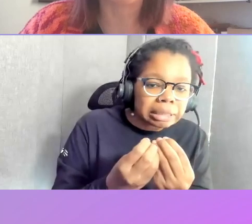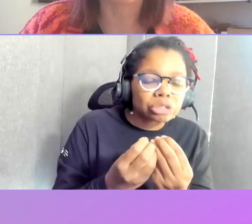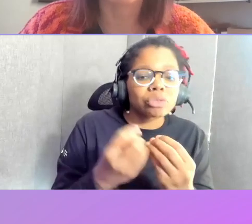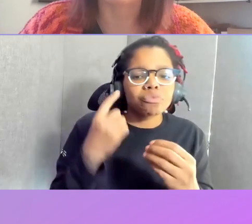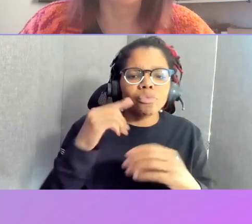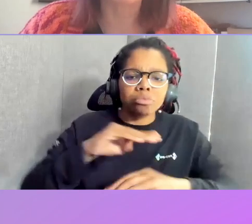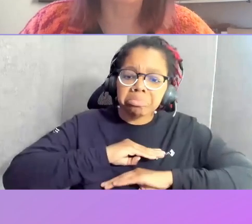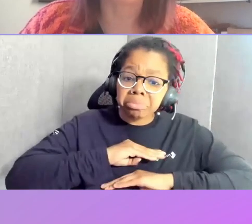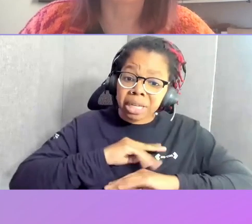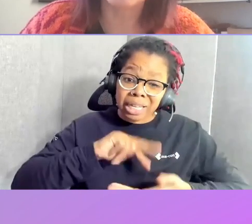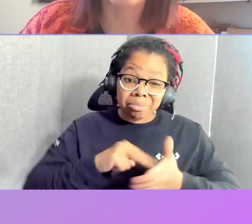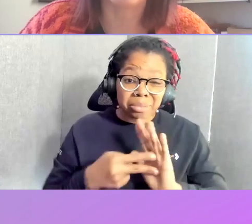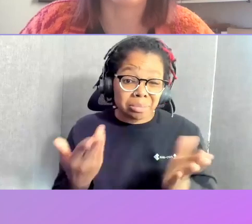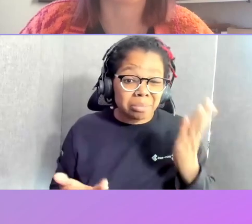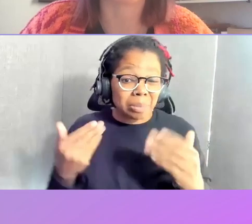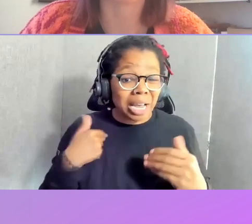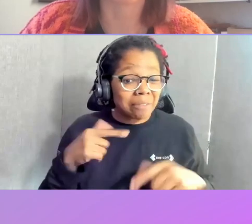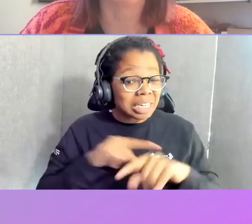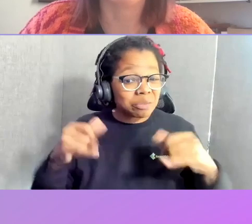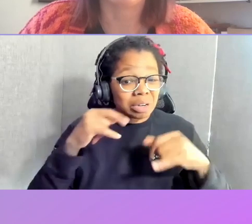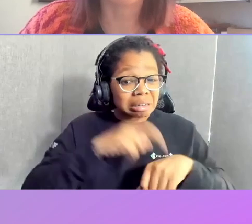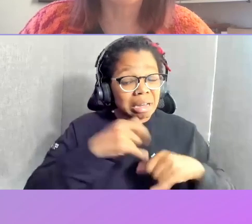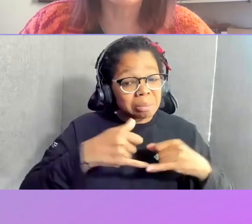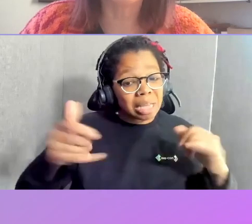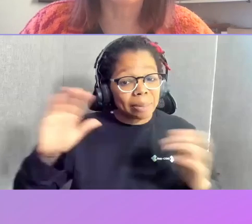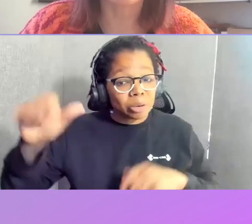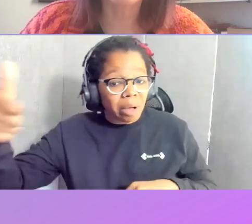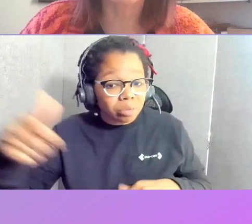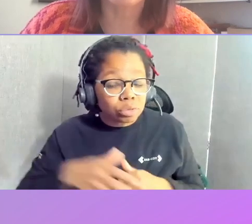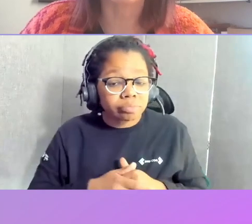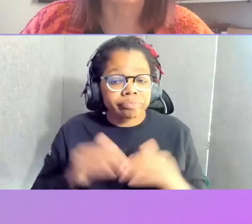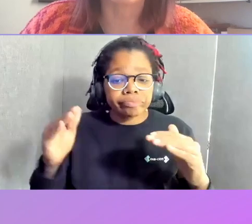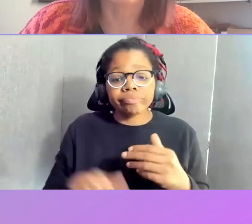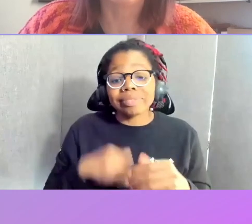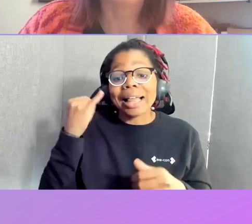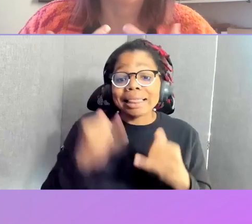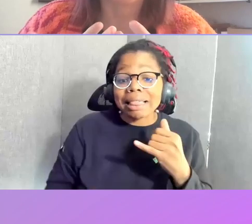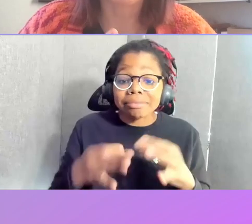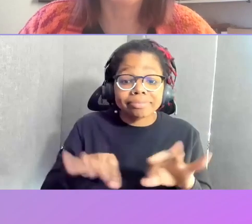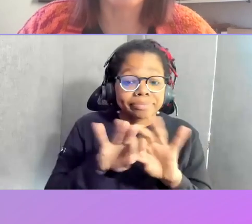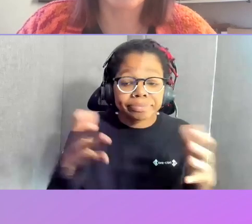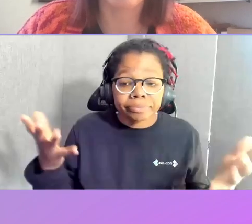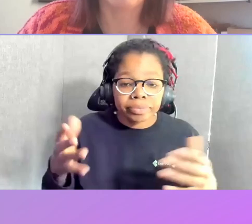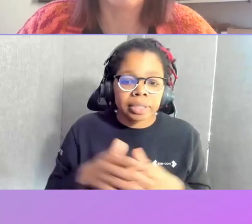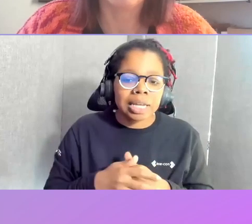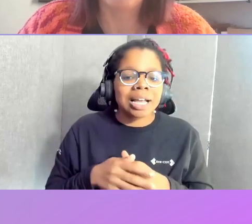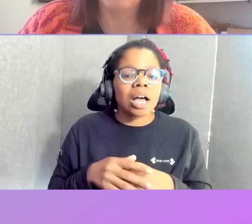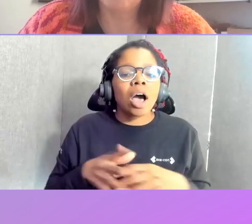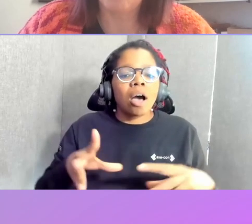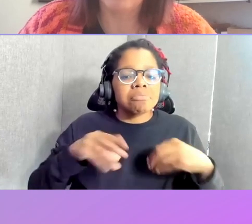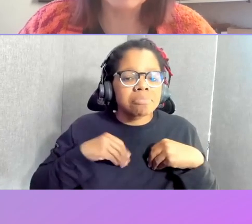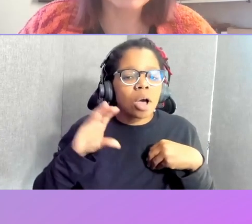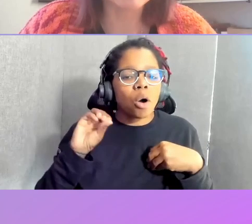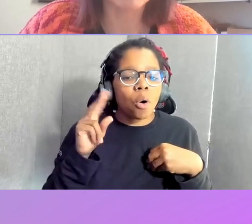able to meet? Therefore, maybe it has a different timeline than others. And then finally, most importantly, the ownership,